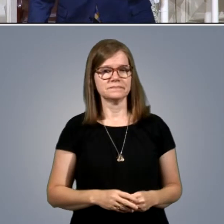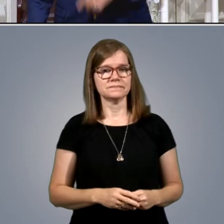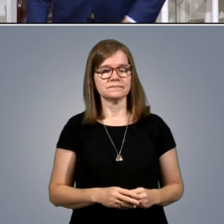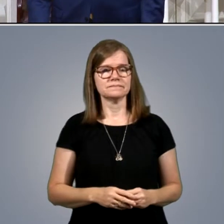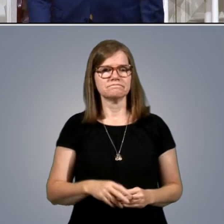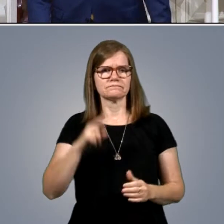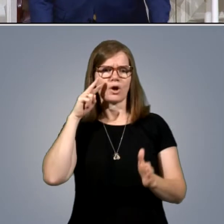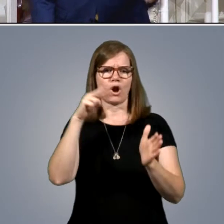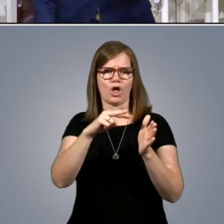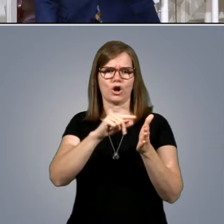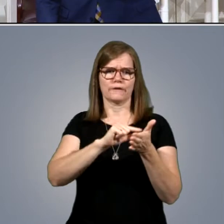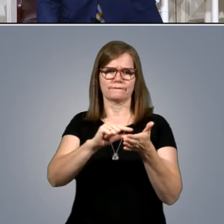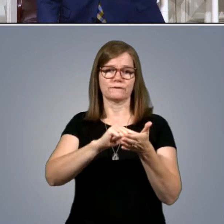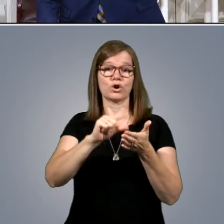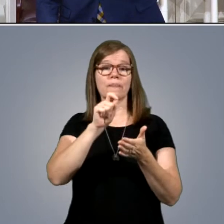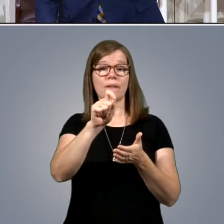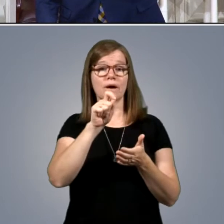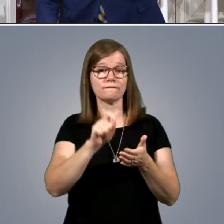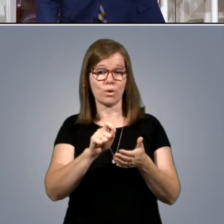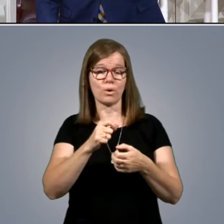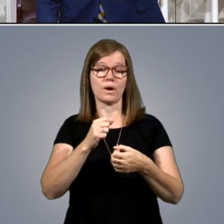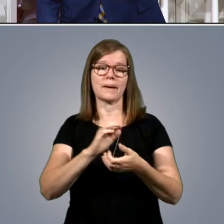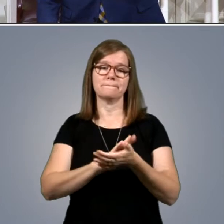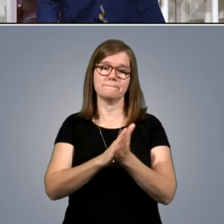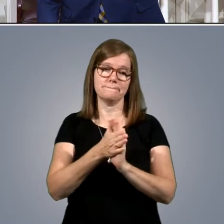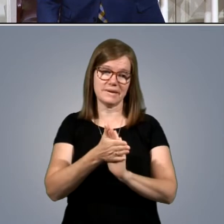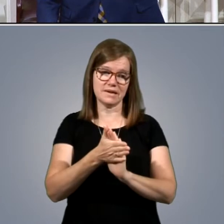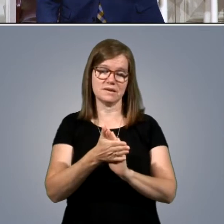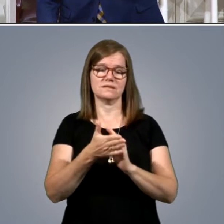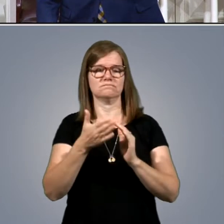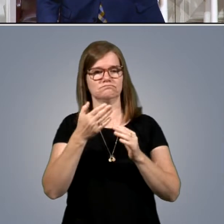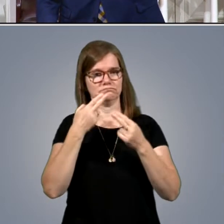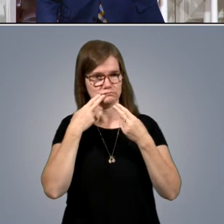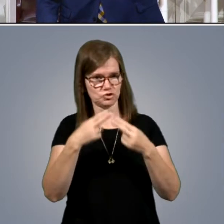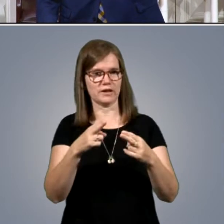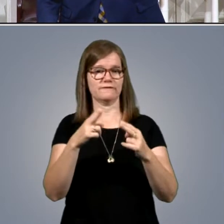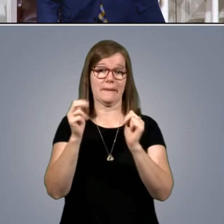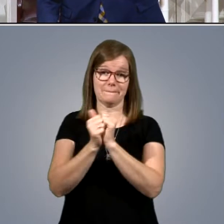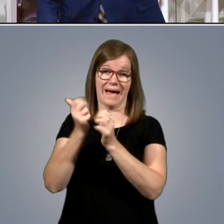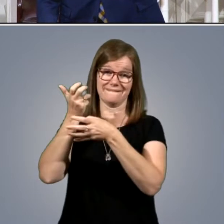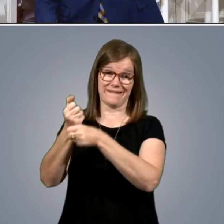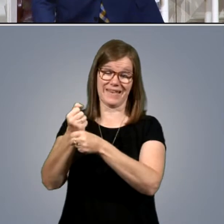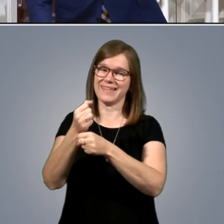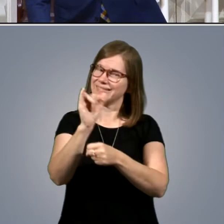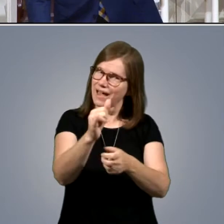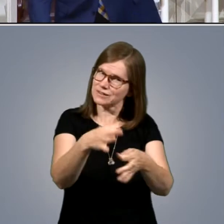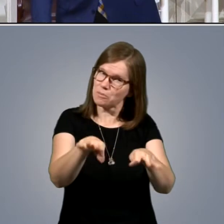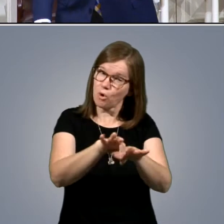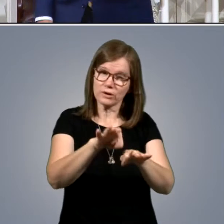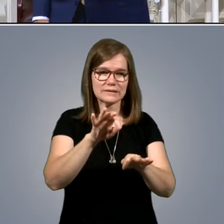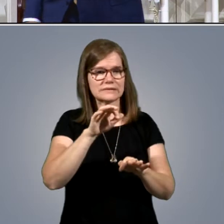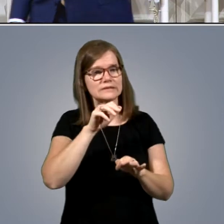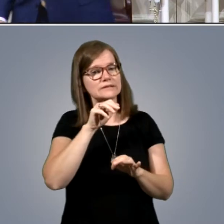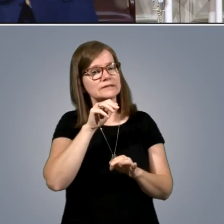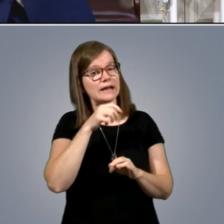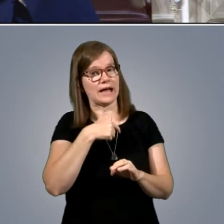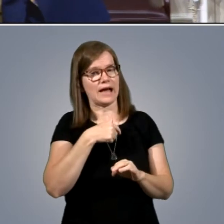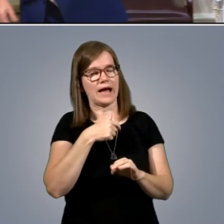Look at the verse, therefore, being justified by faith. Now, that's important. That's not the word I chose to